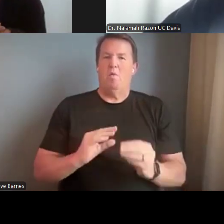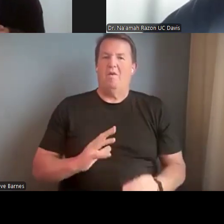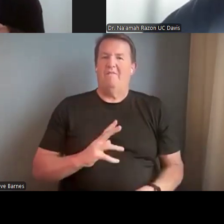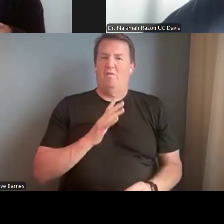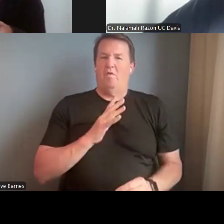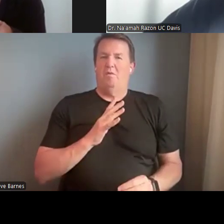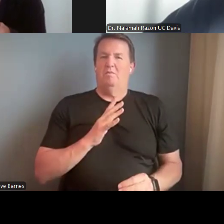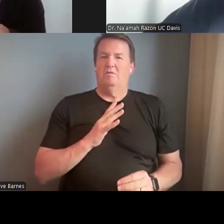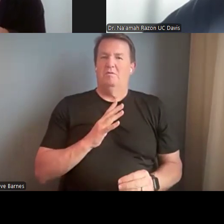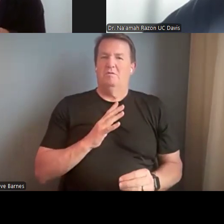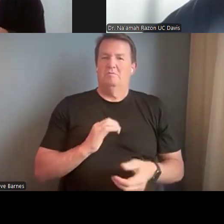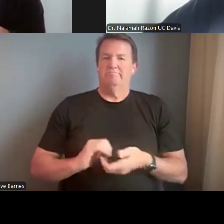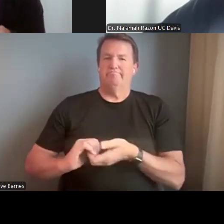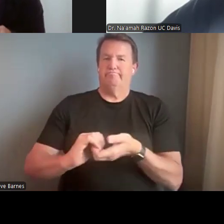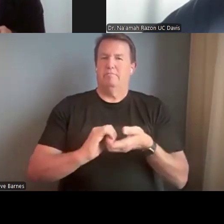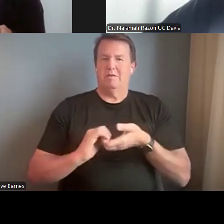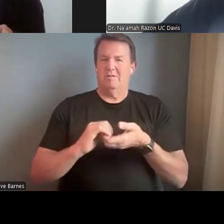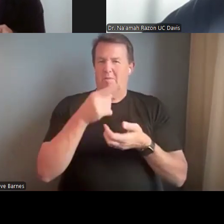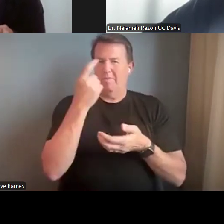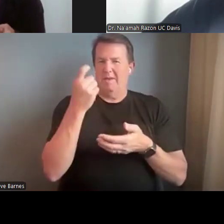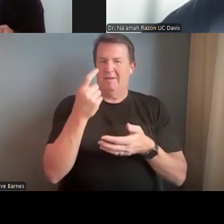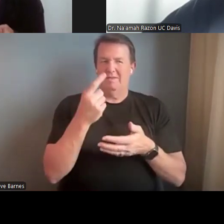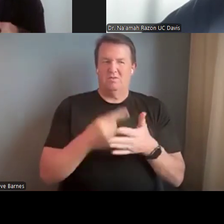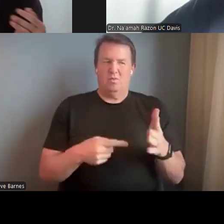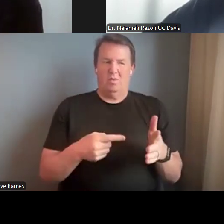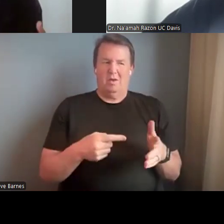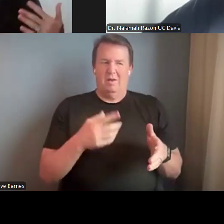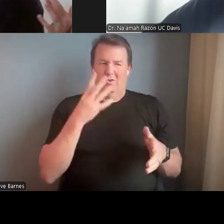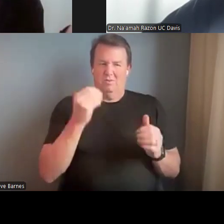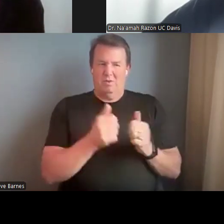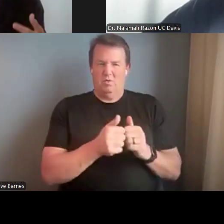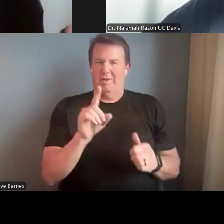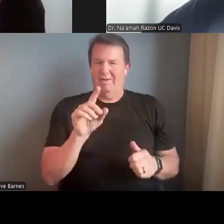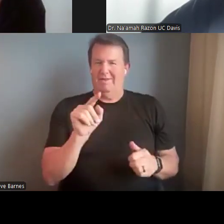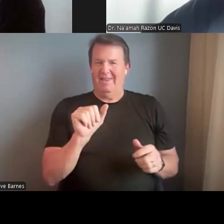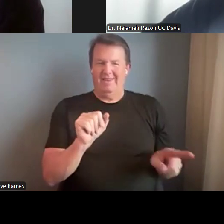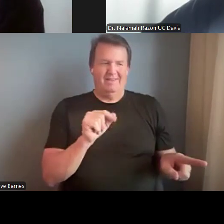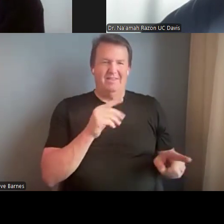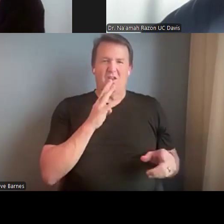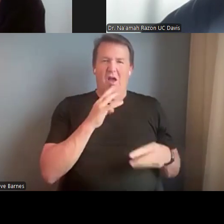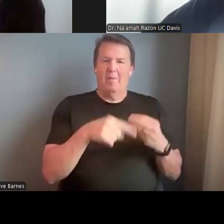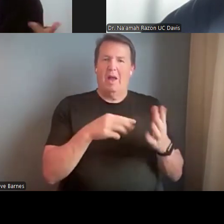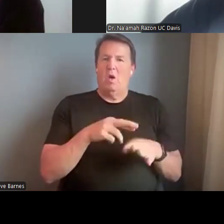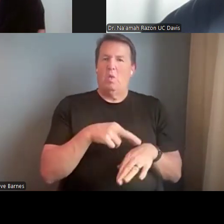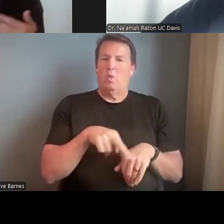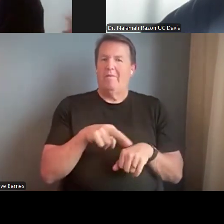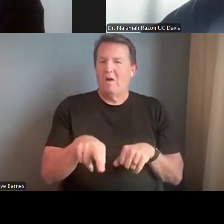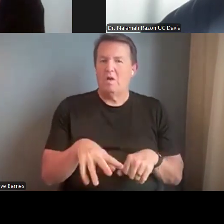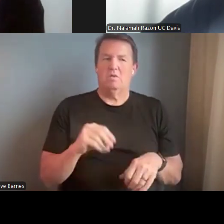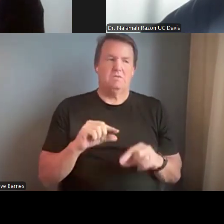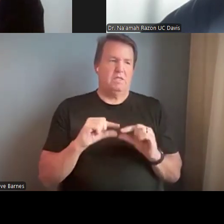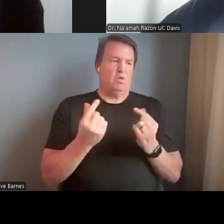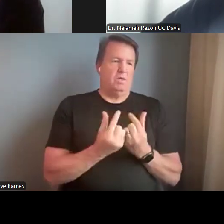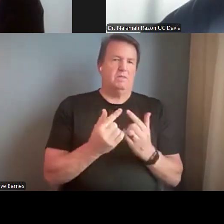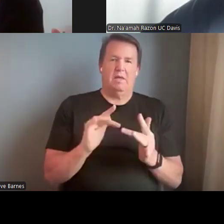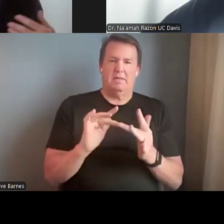because what we're seeing in the data is a lot of people talking about referrals and their organizational networks and things like that. So a lot of this